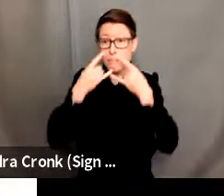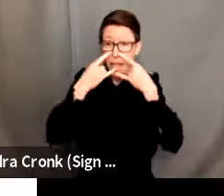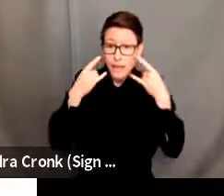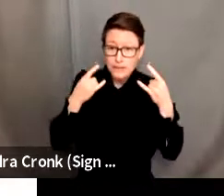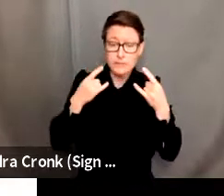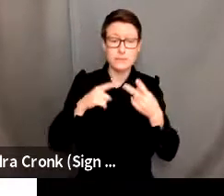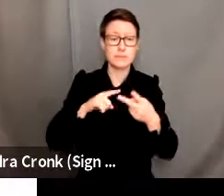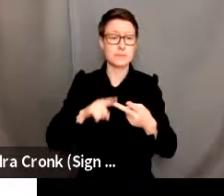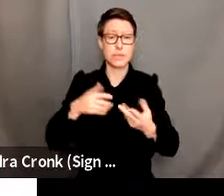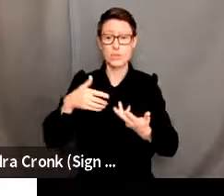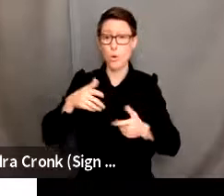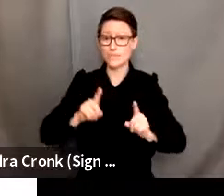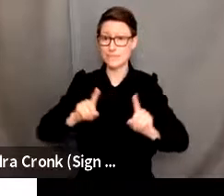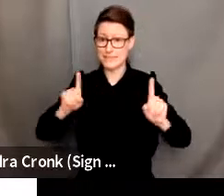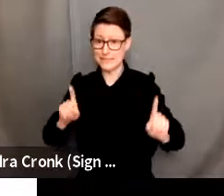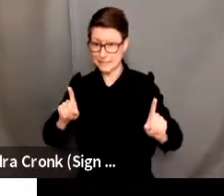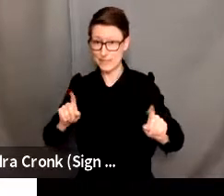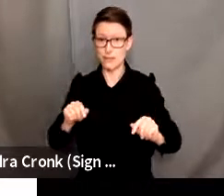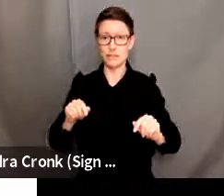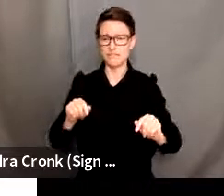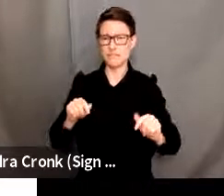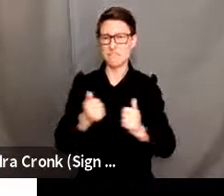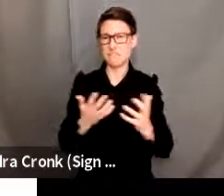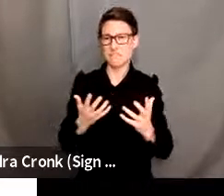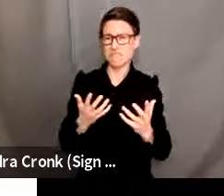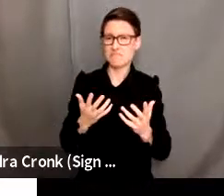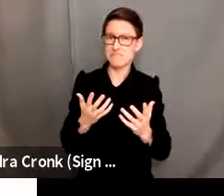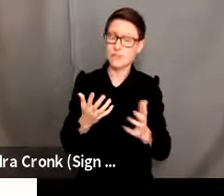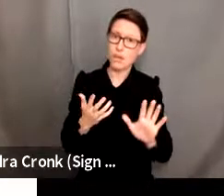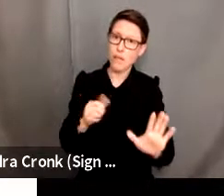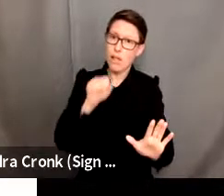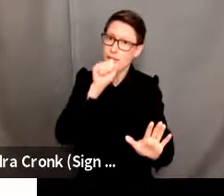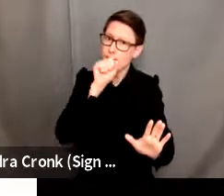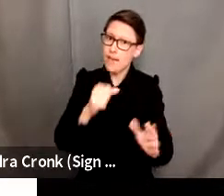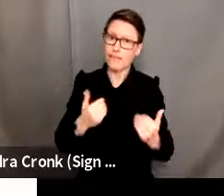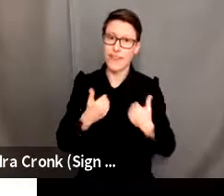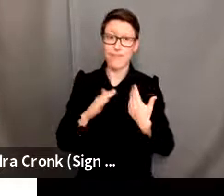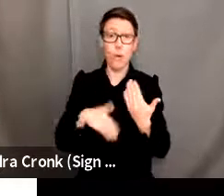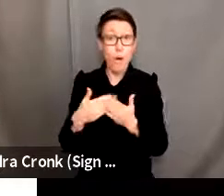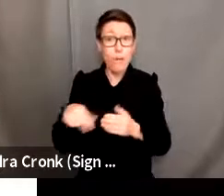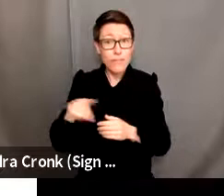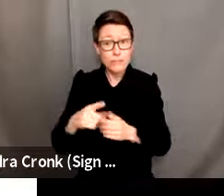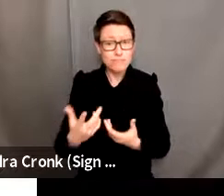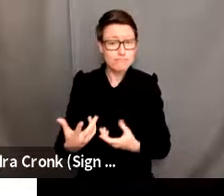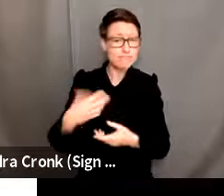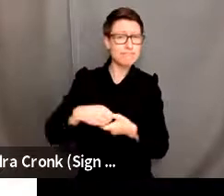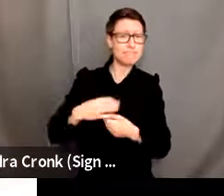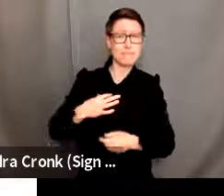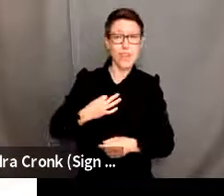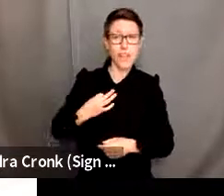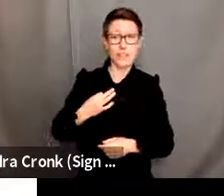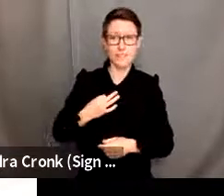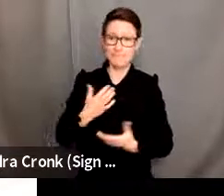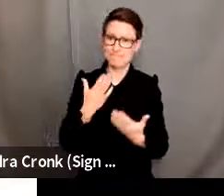and all of that it entails. So we would love to have all of you guys volunteer with us. And thank